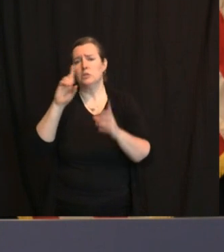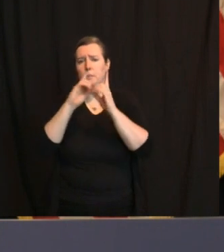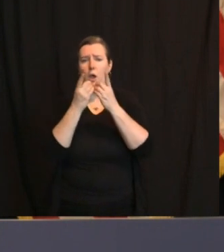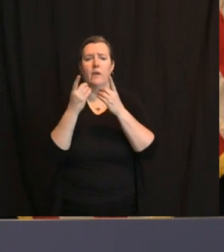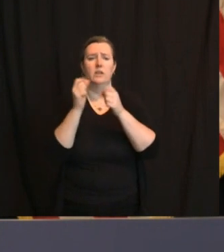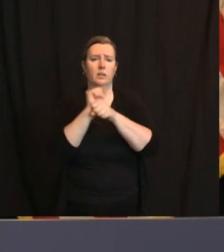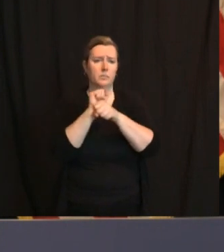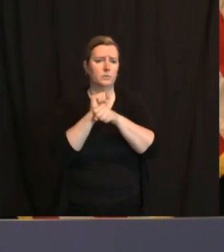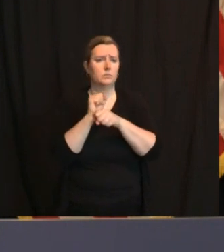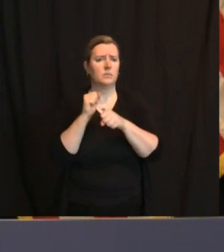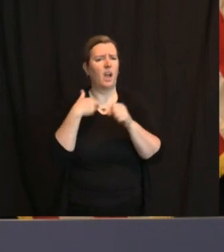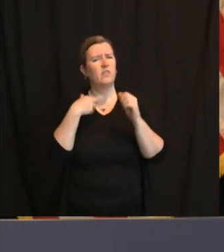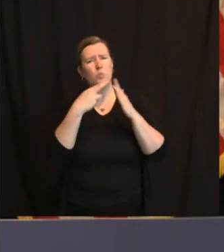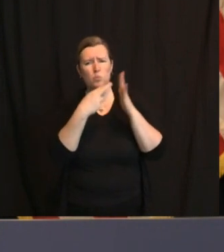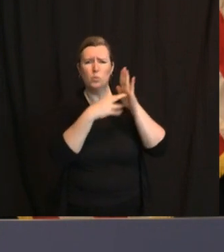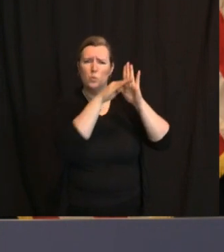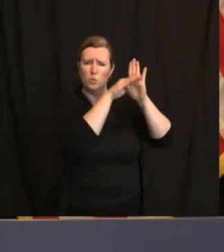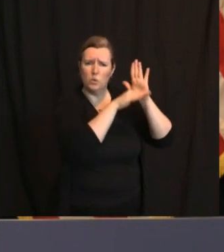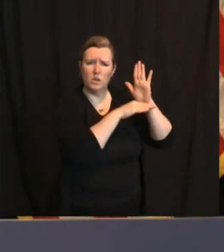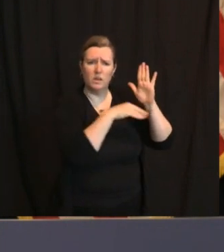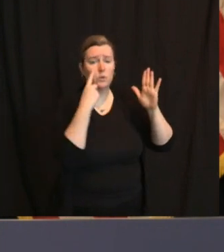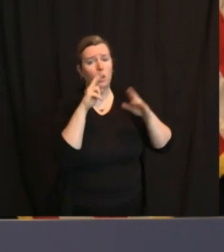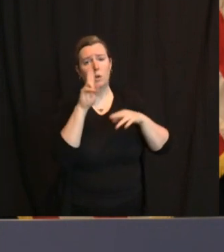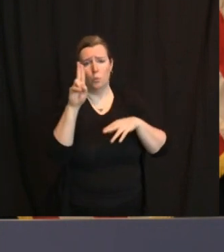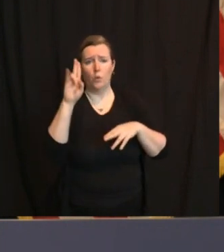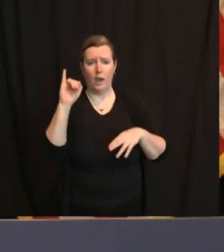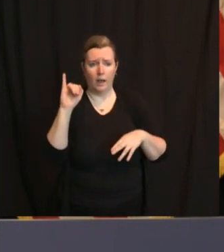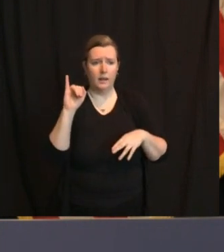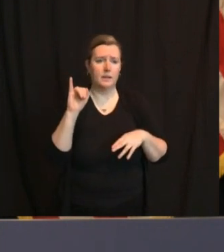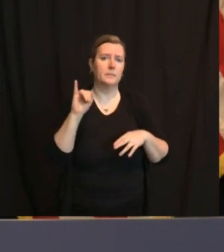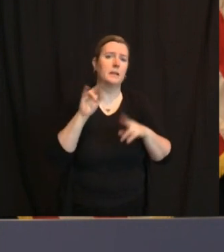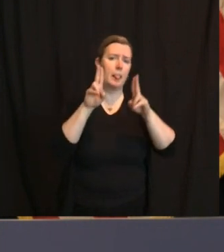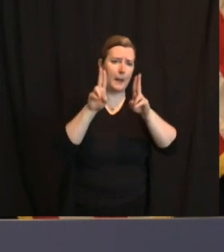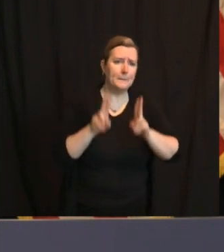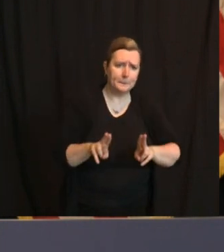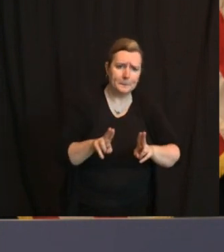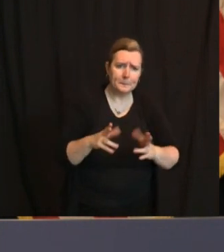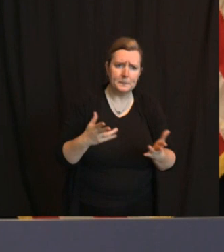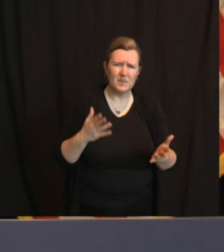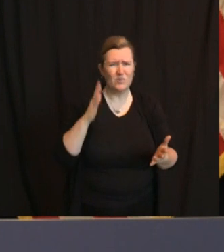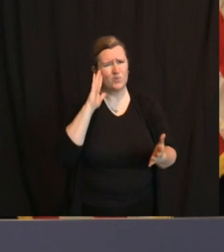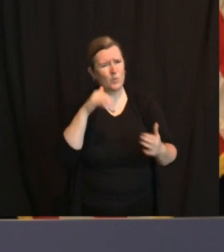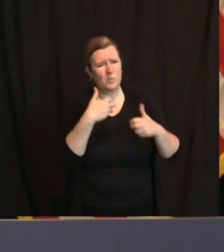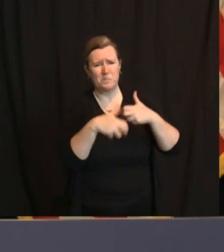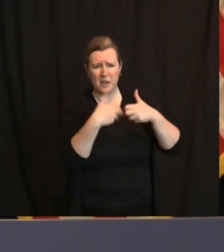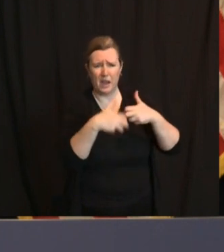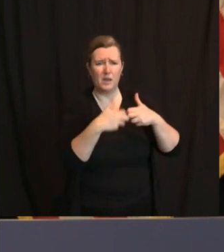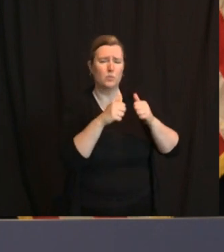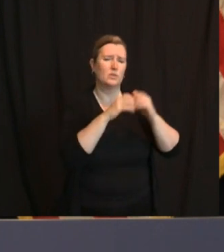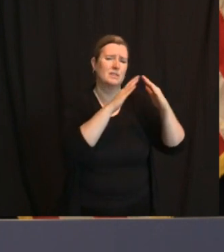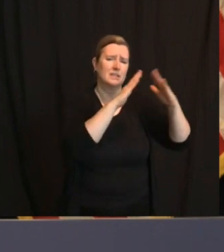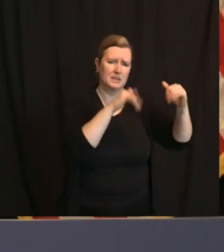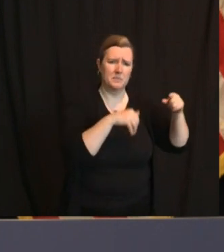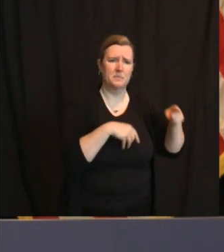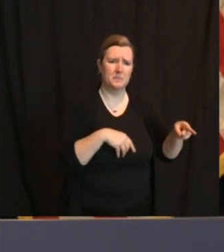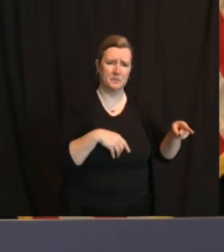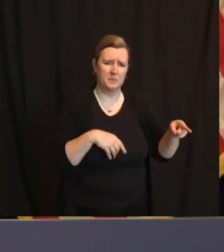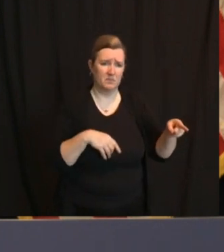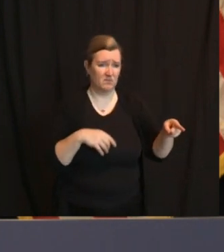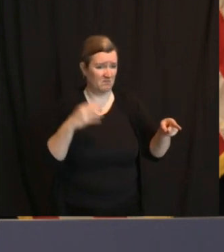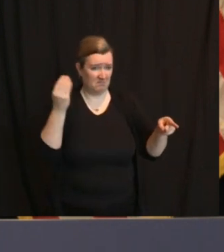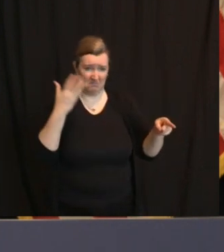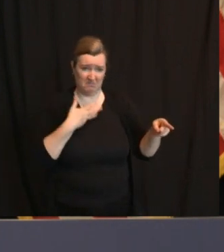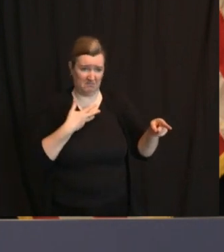some cases. You guys knew that there were choke points with the labor system. Your transition report said that. It's an archaic looking form,